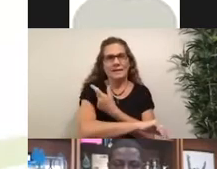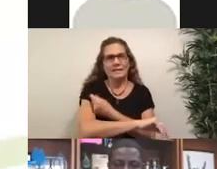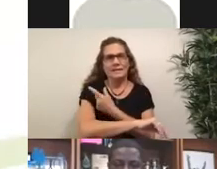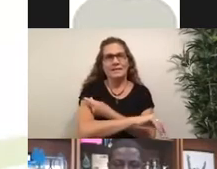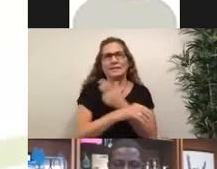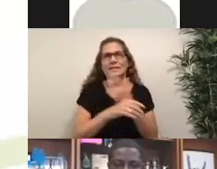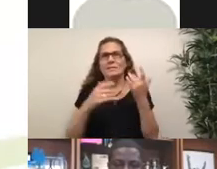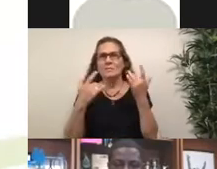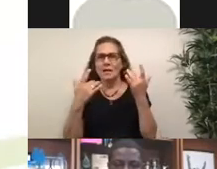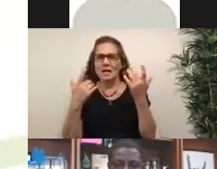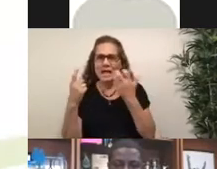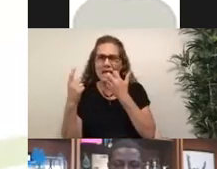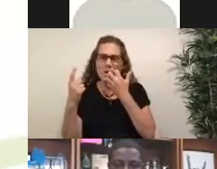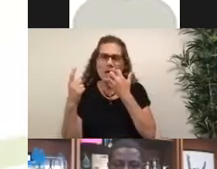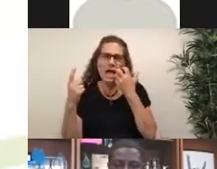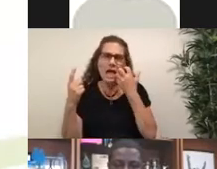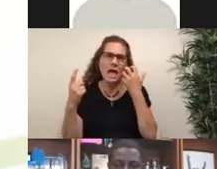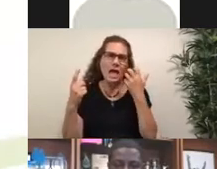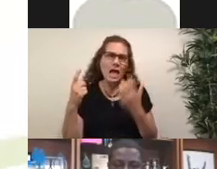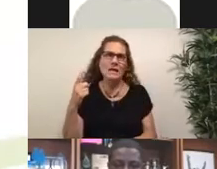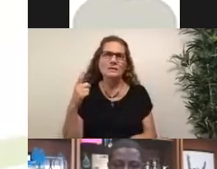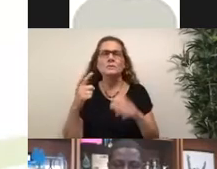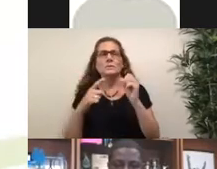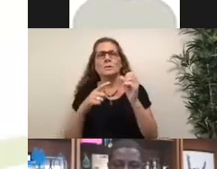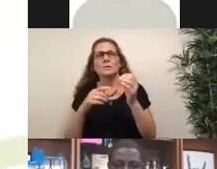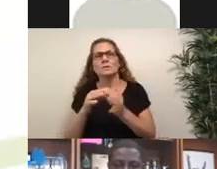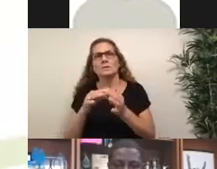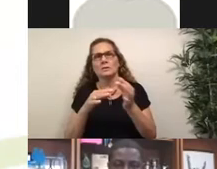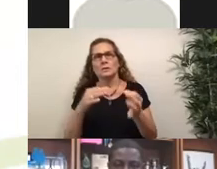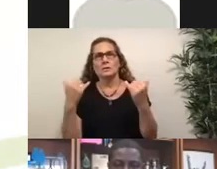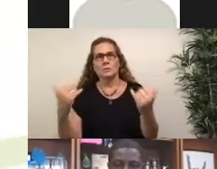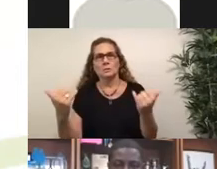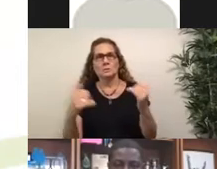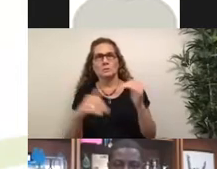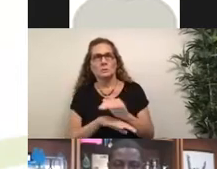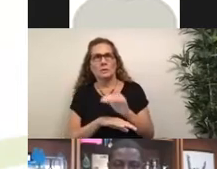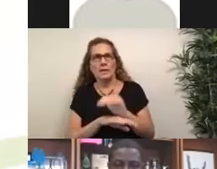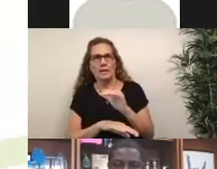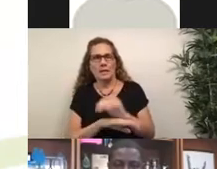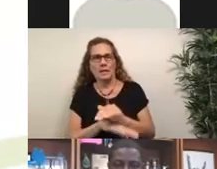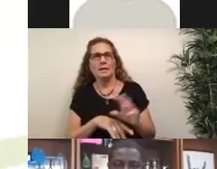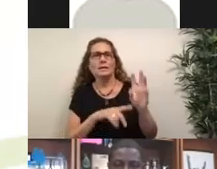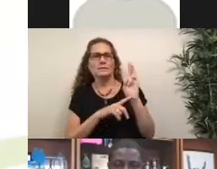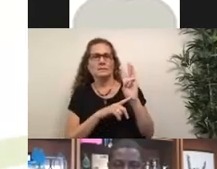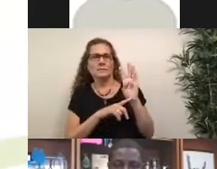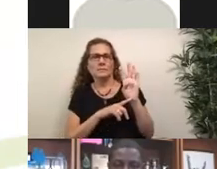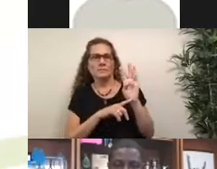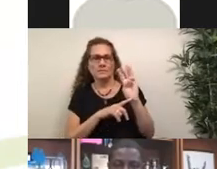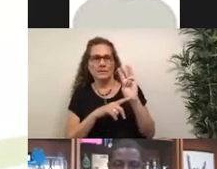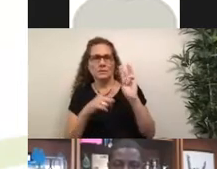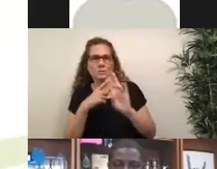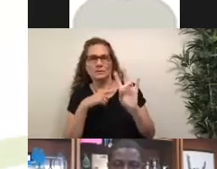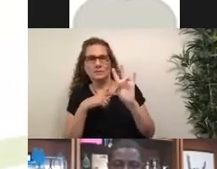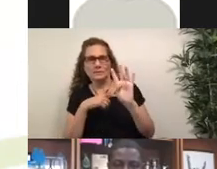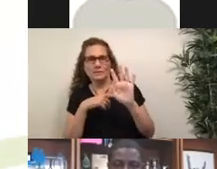Forum Plaza tonight from 6 o'clock to 7:45 p.m., offering vaccines to those who want them. But